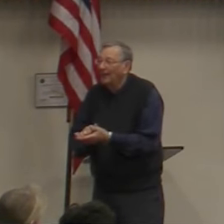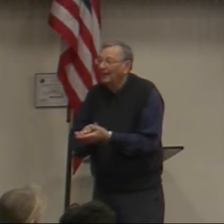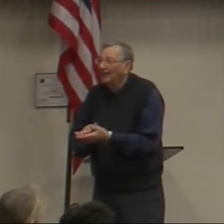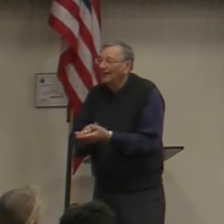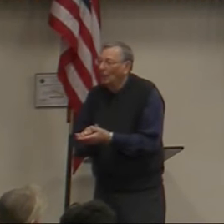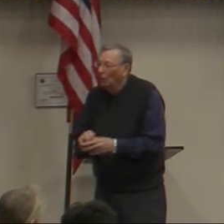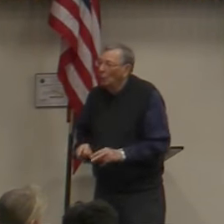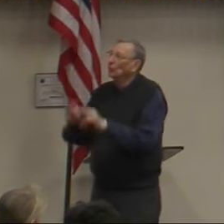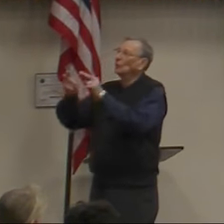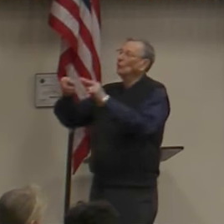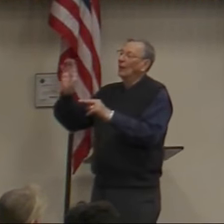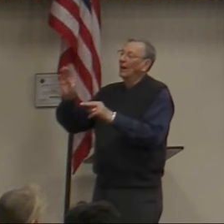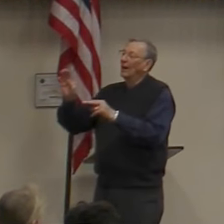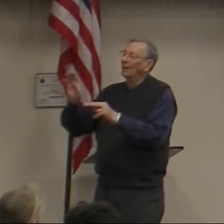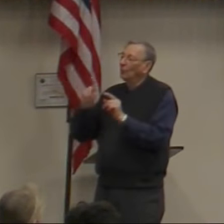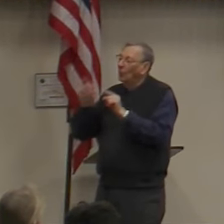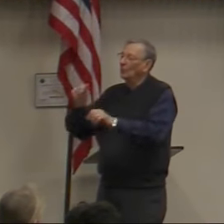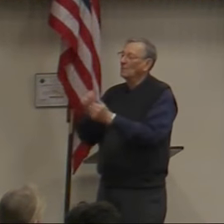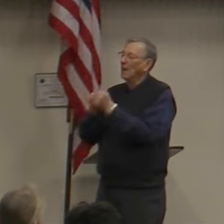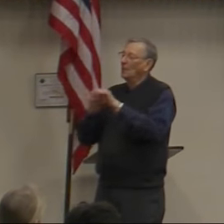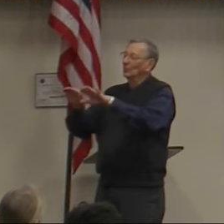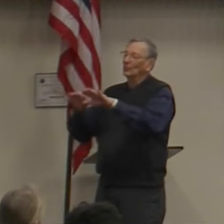turn to God. We need to go to our mountain.